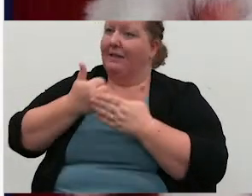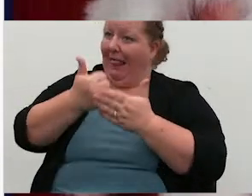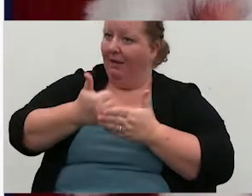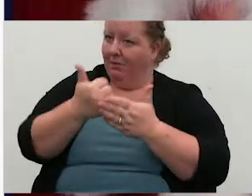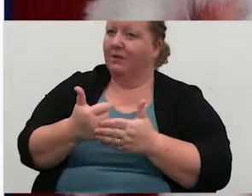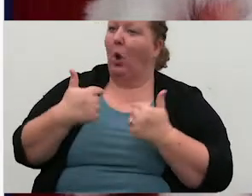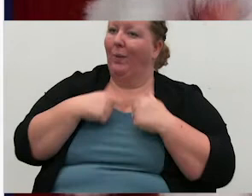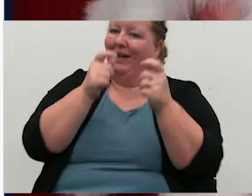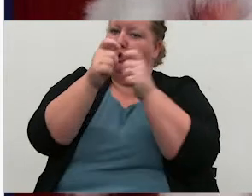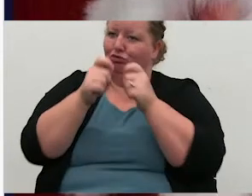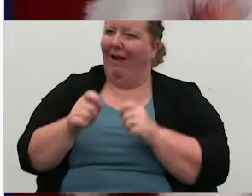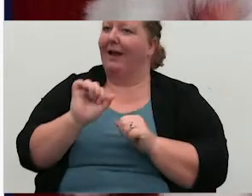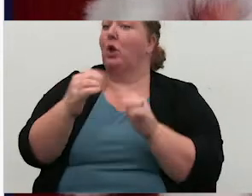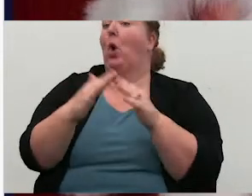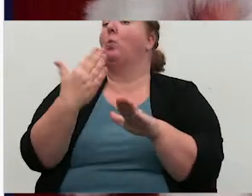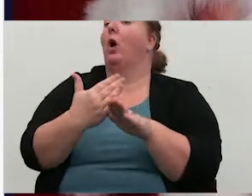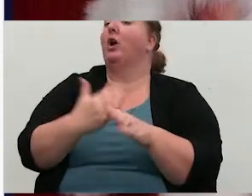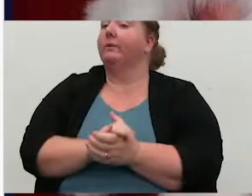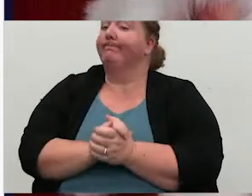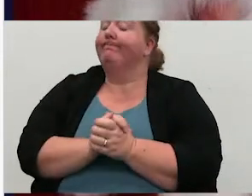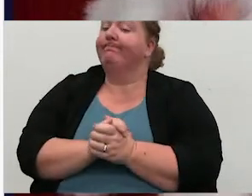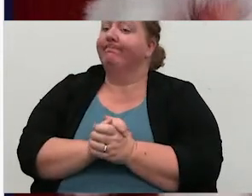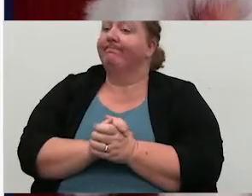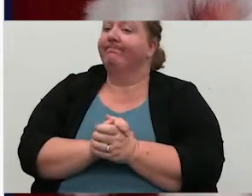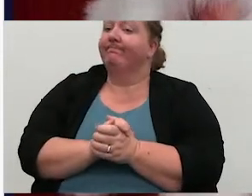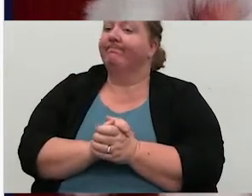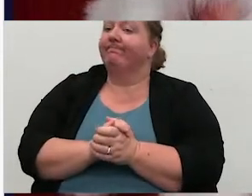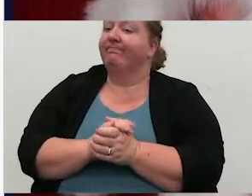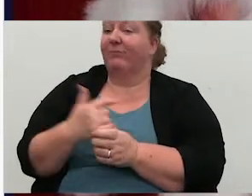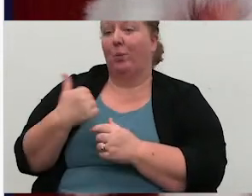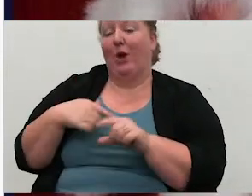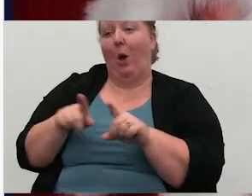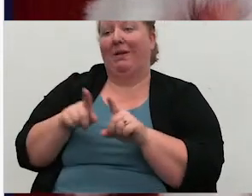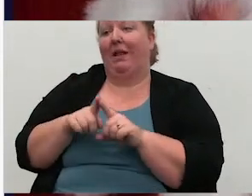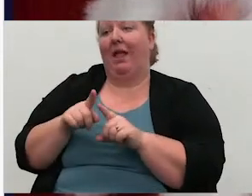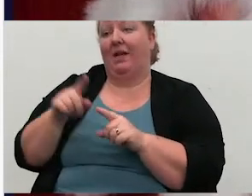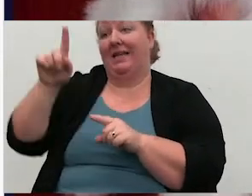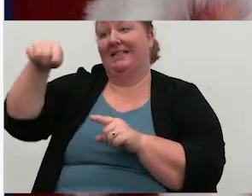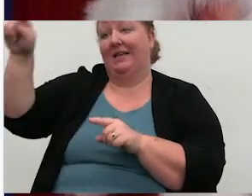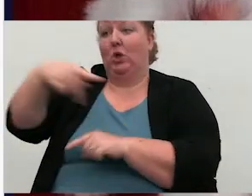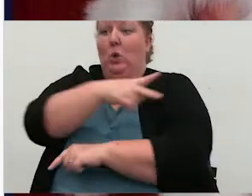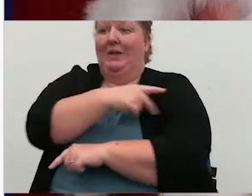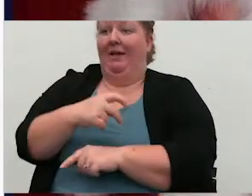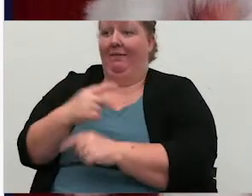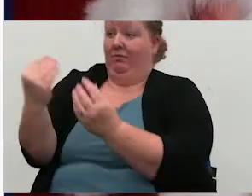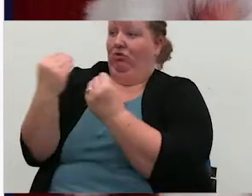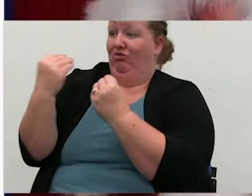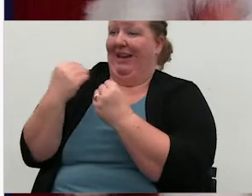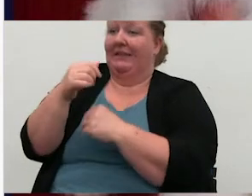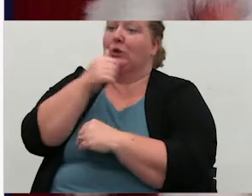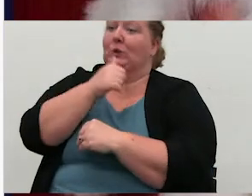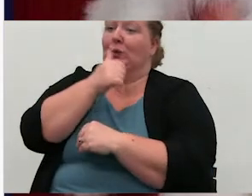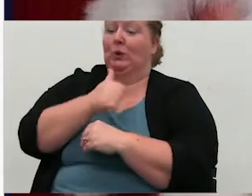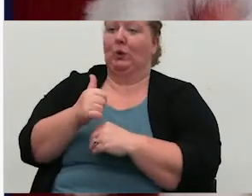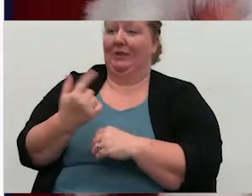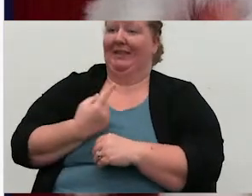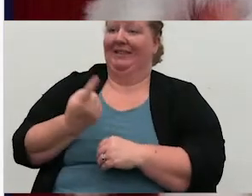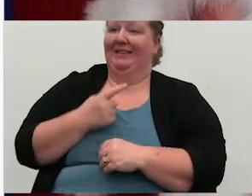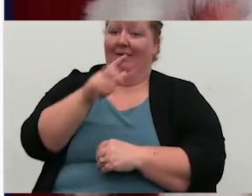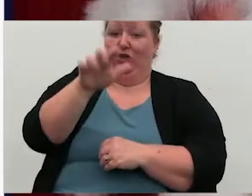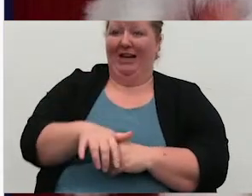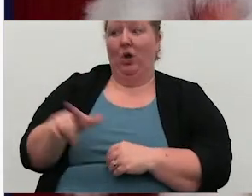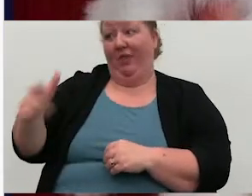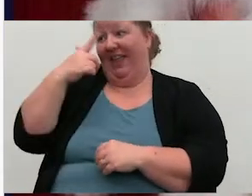its own work. We're basically all the equivalent of the people in Tesco's who train you to use the self-checkouts so that they can be